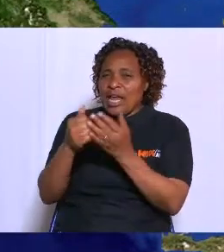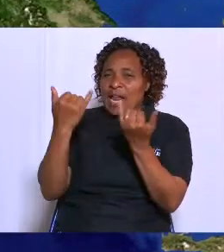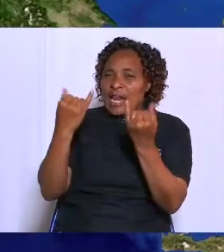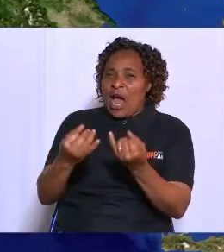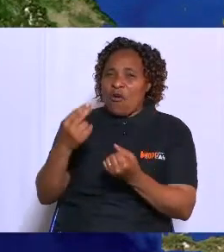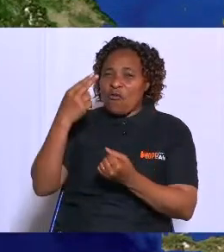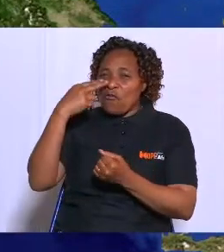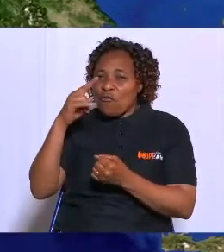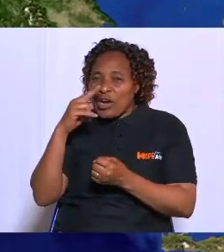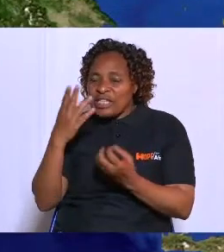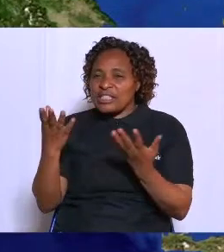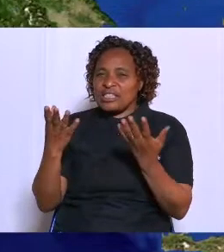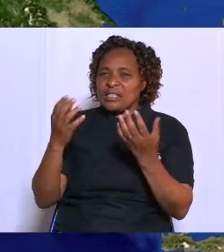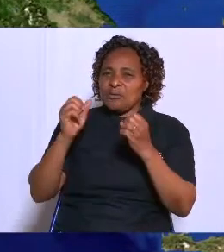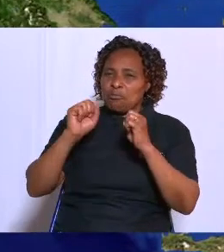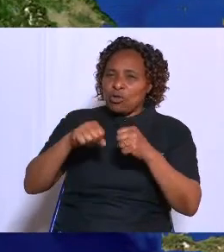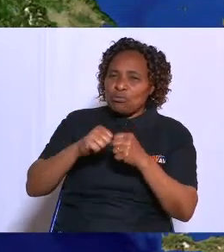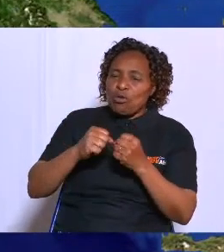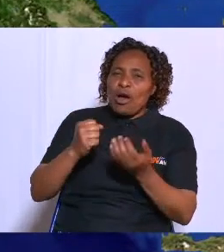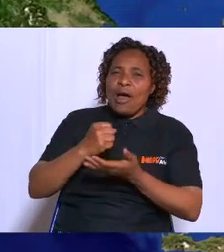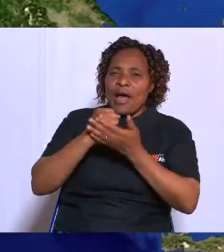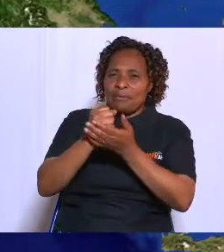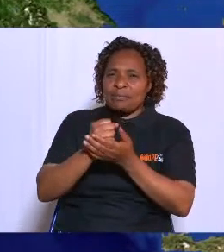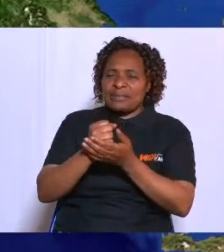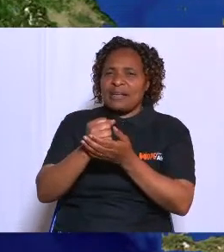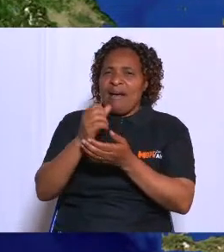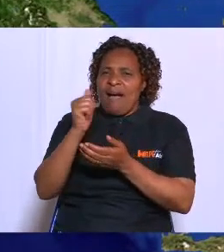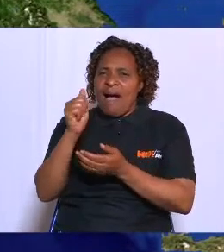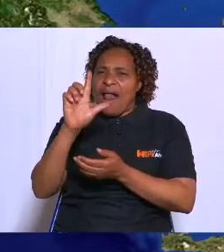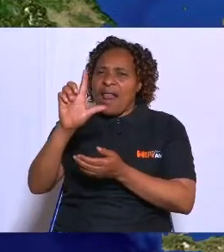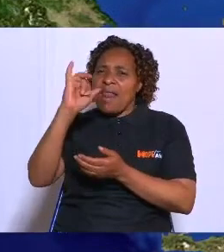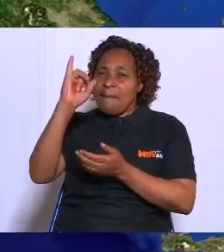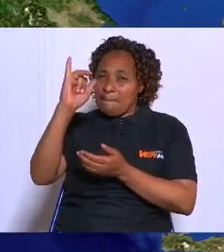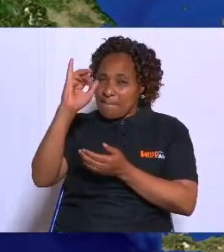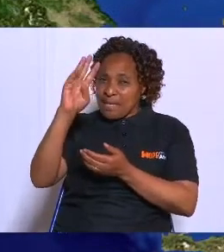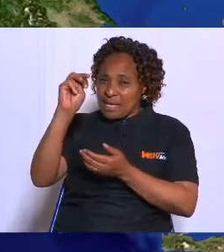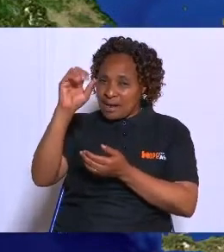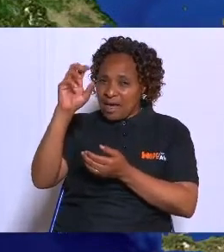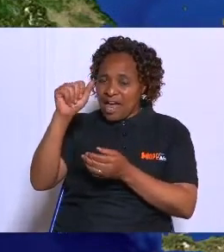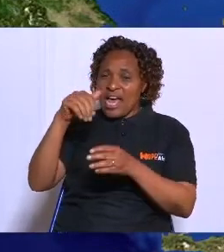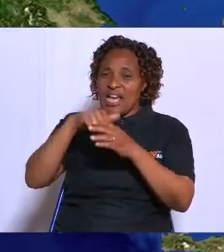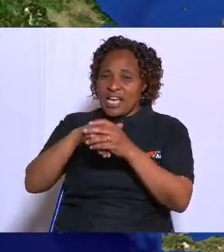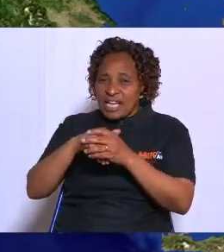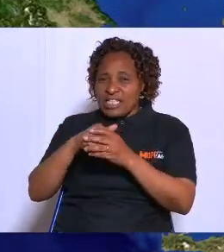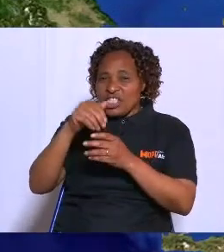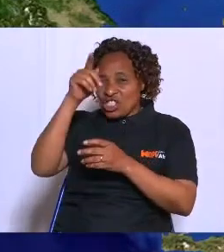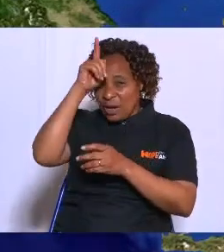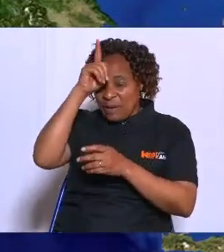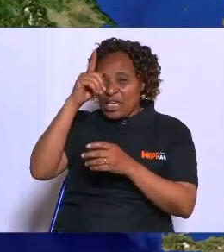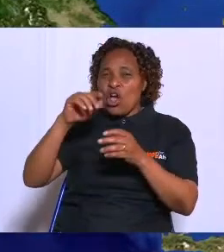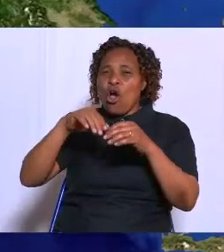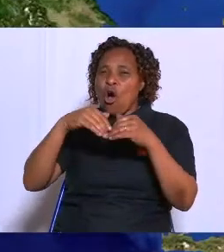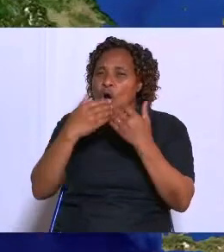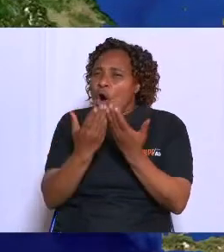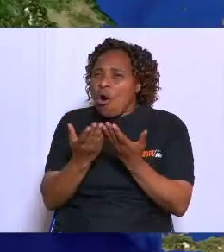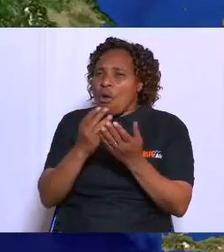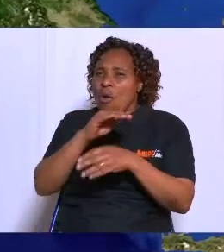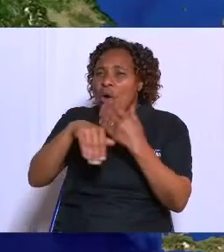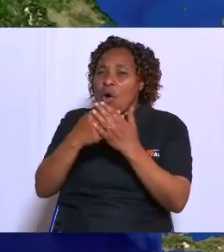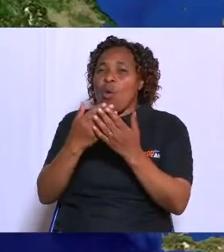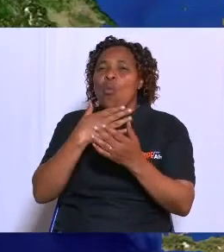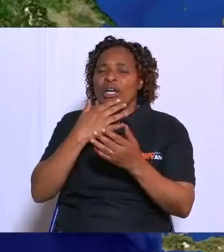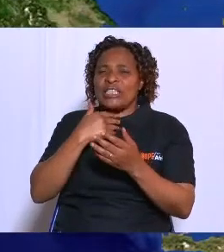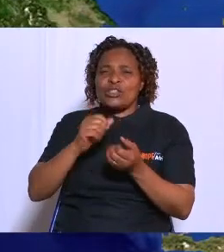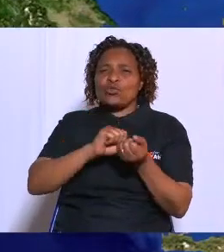heathen tribe took over France took over parts of Germany the heruli a tribe took over parts of